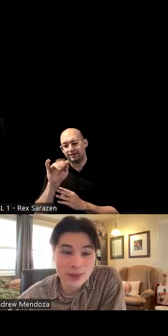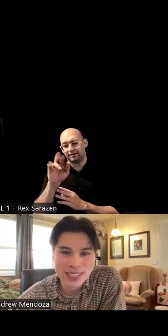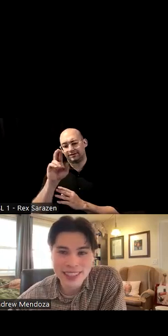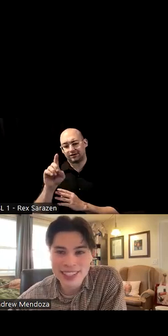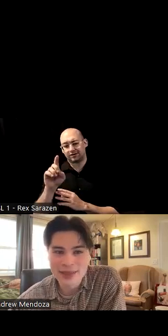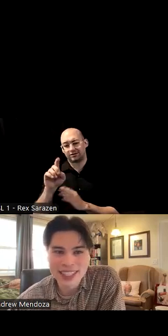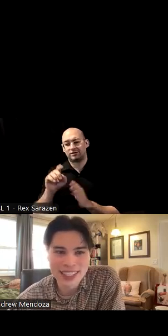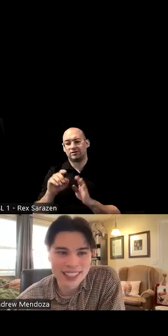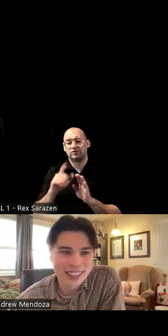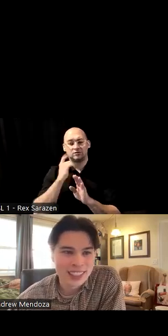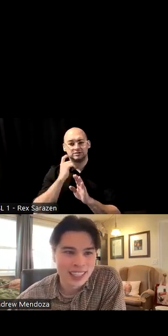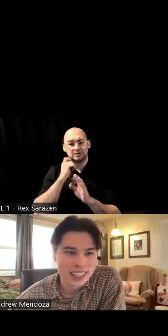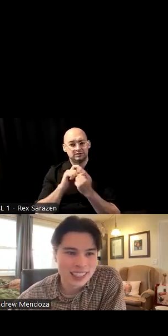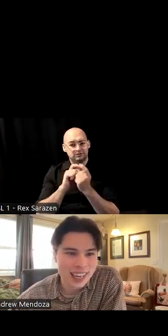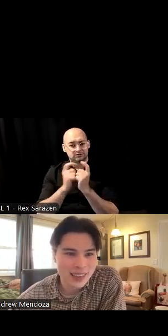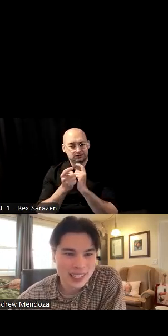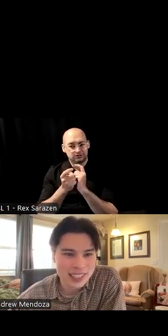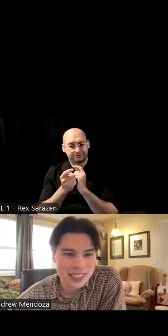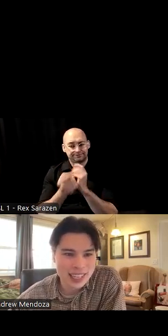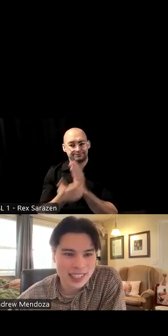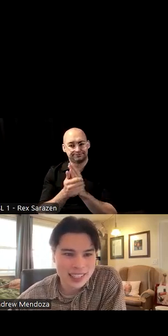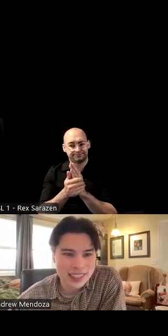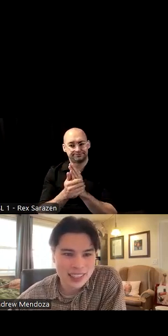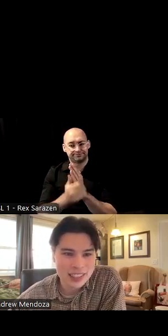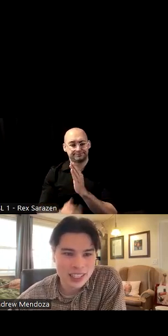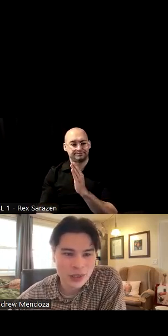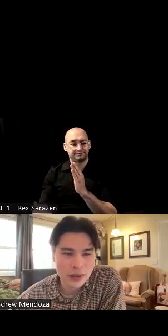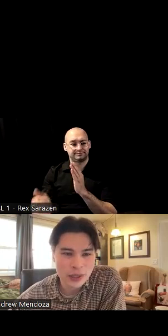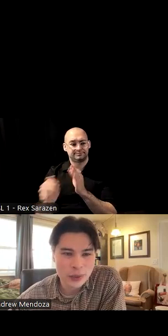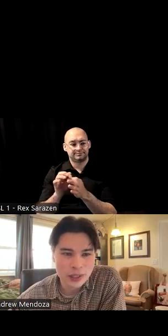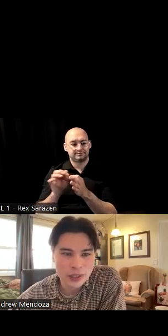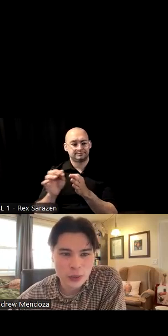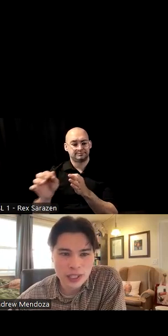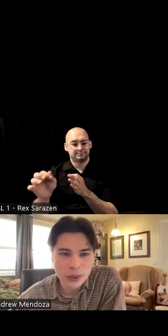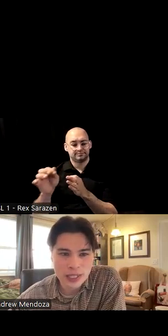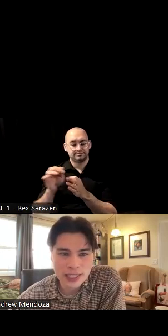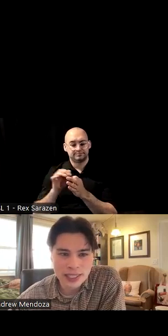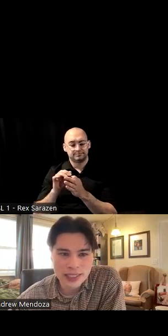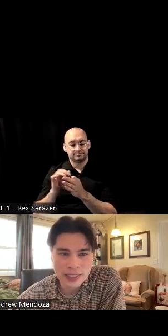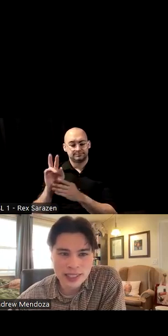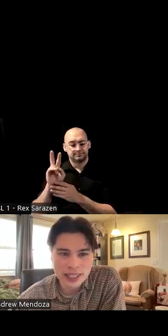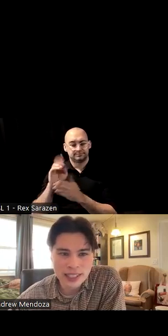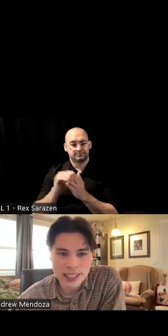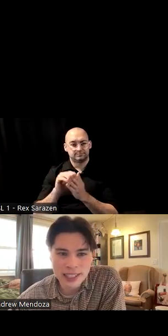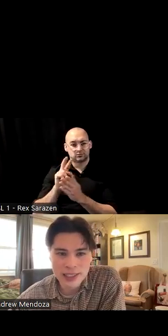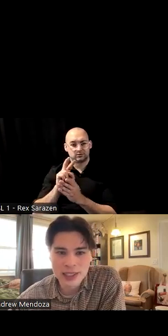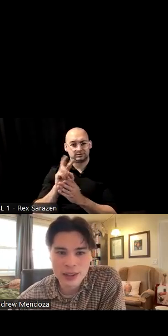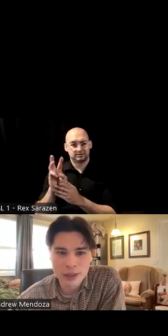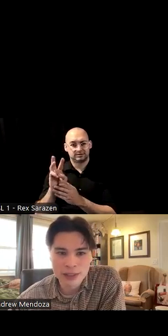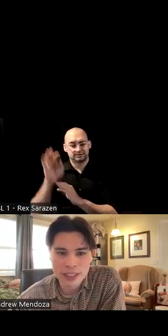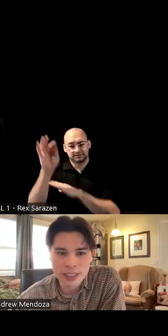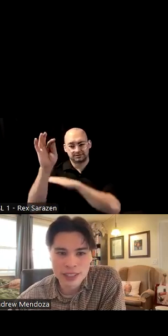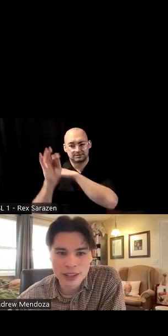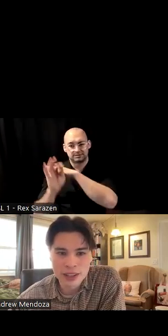it was recently amended, and it now extends the January 1, 2026 sunset dates